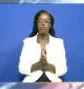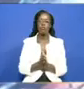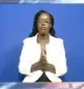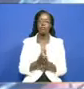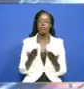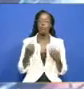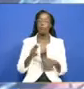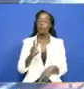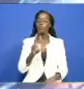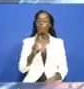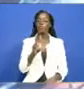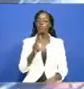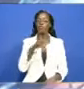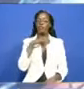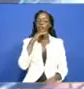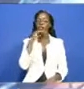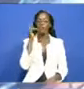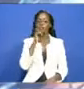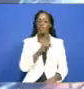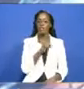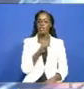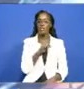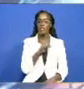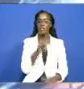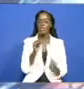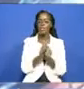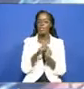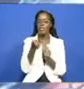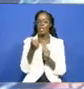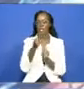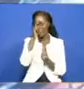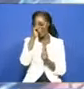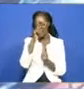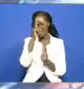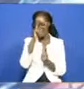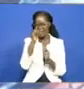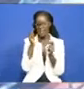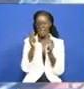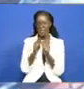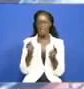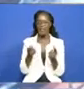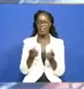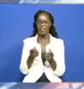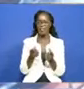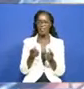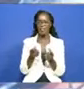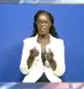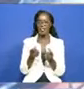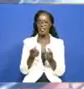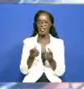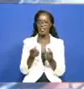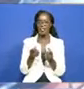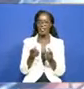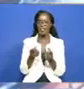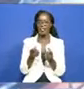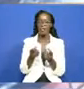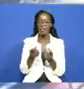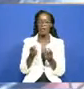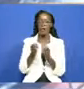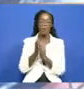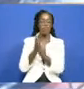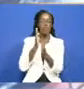Two people have been reported dead, while 10 others have sustained serious injuries after a Mandera-bound bus ran over